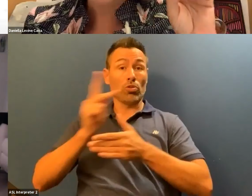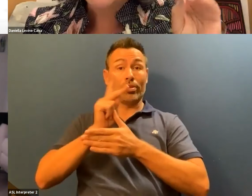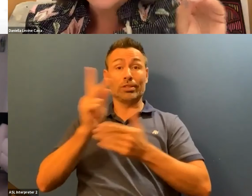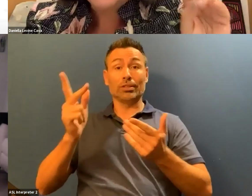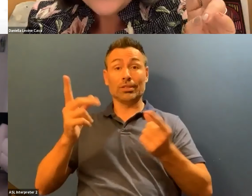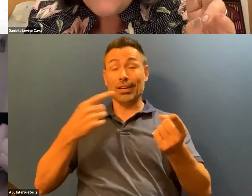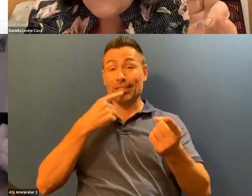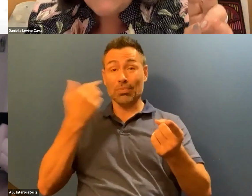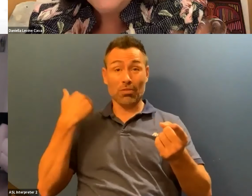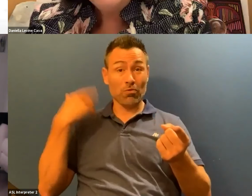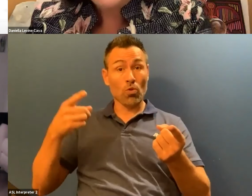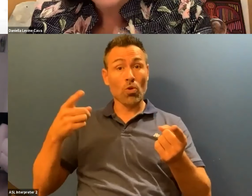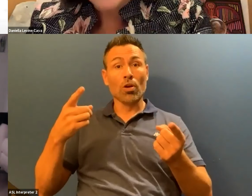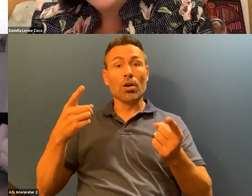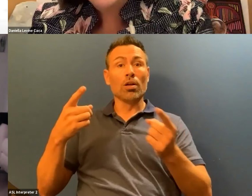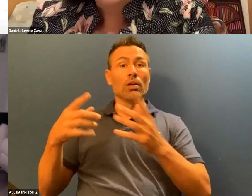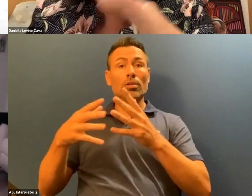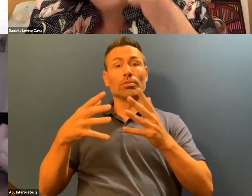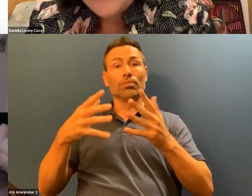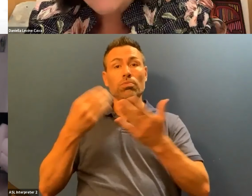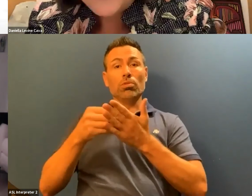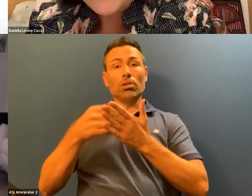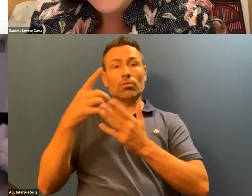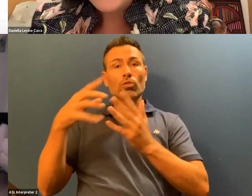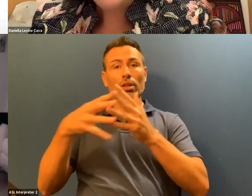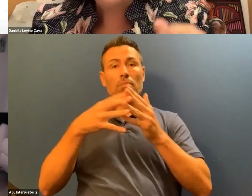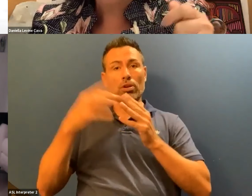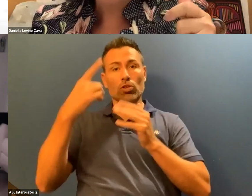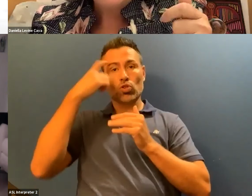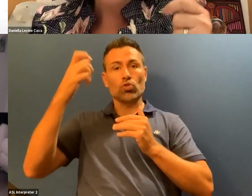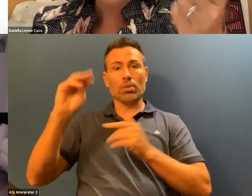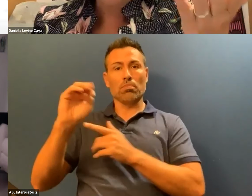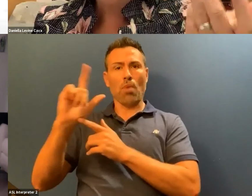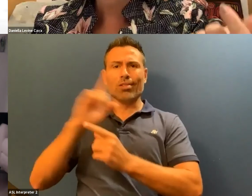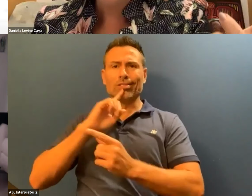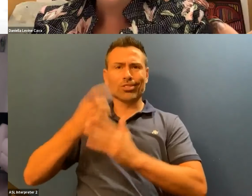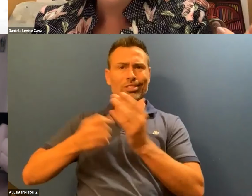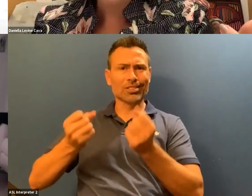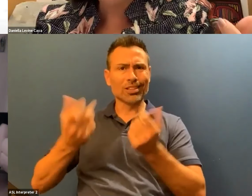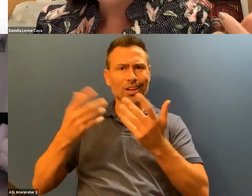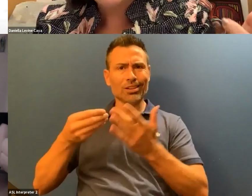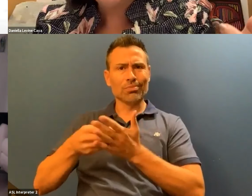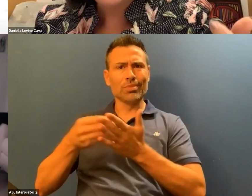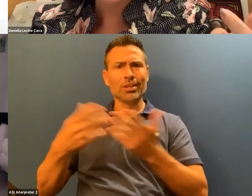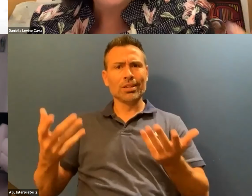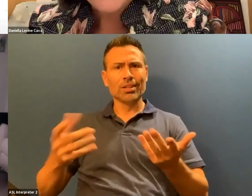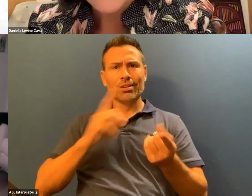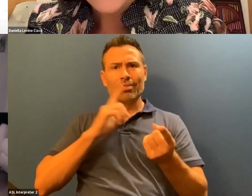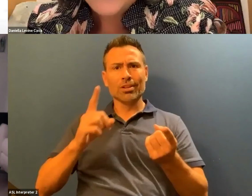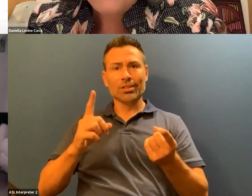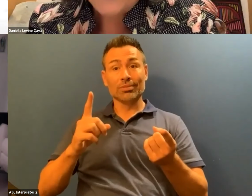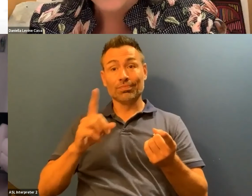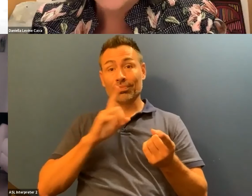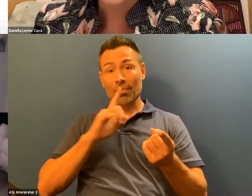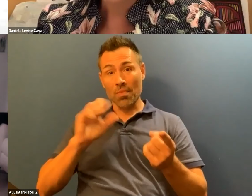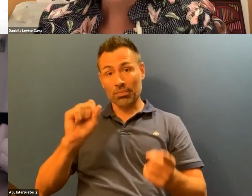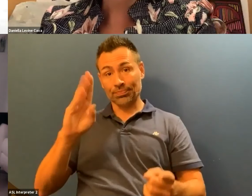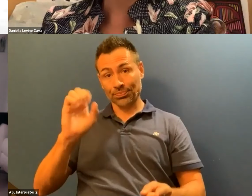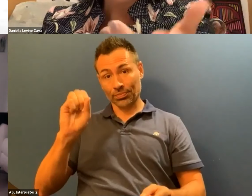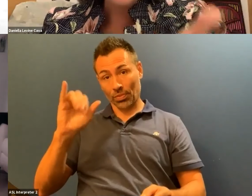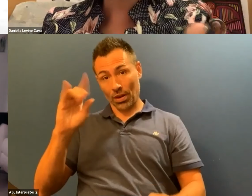out to the American Dream Mall that's costing us a lot of money that, you know, really turns out to be a subsidy to that